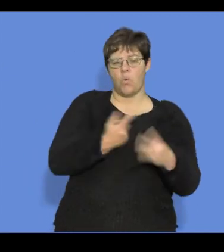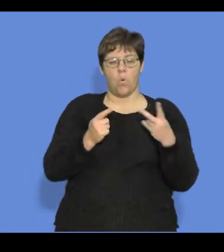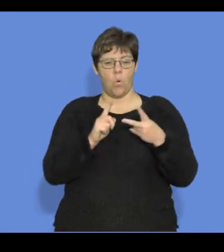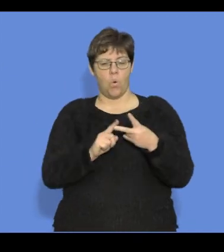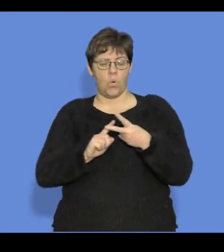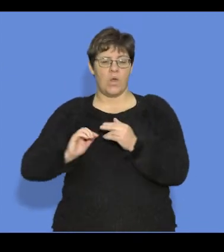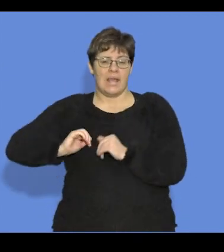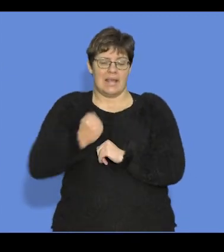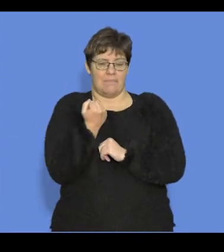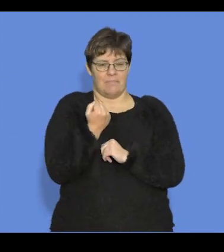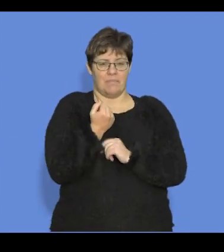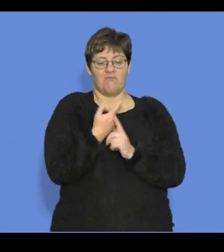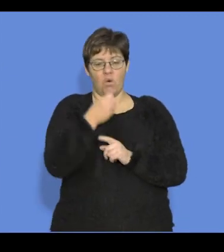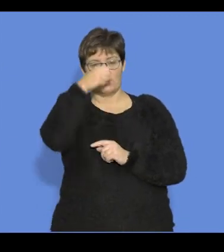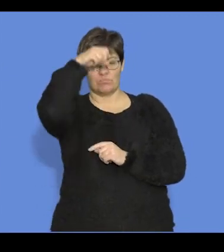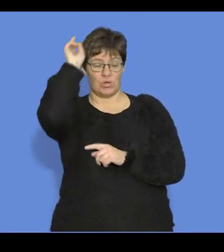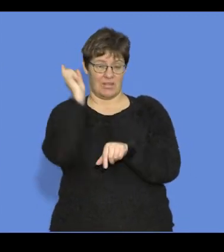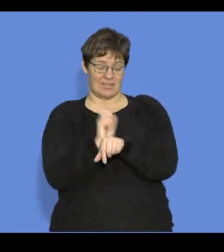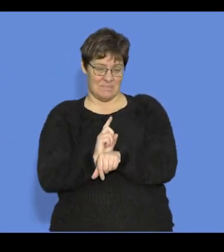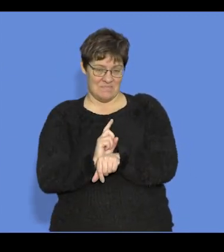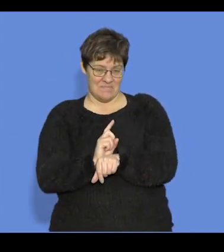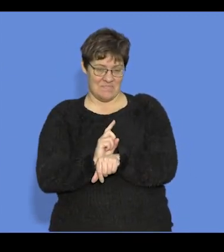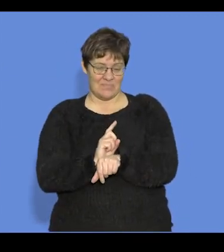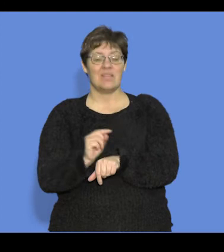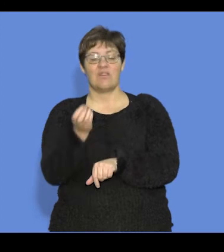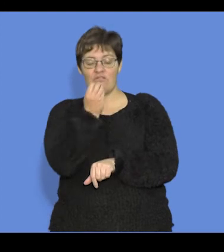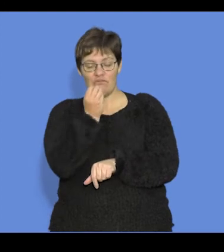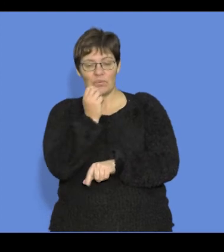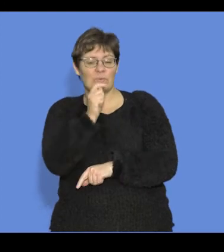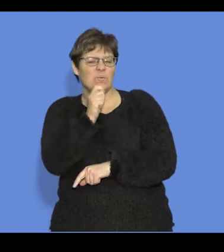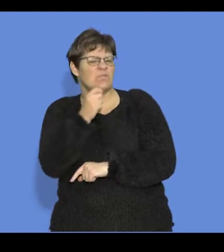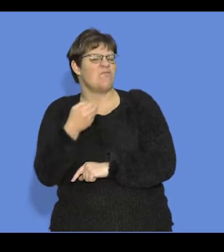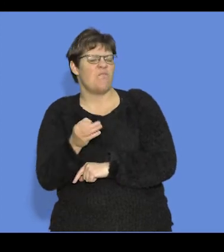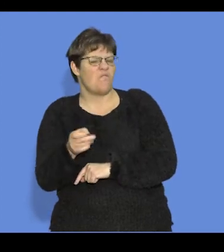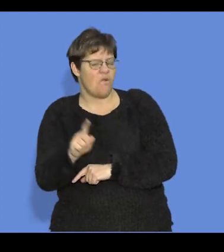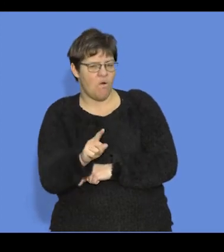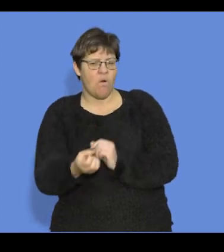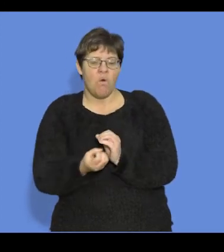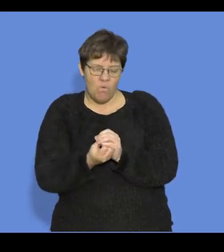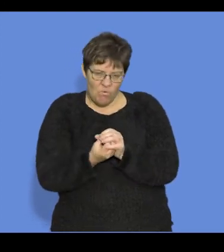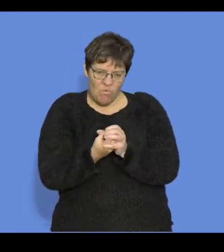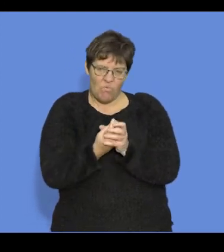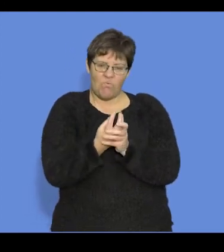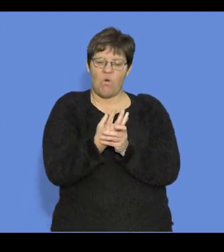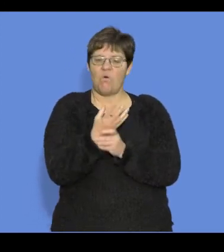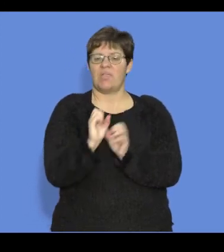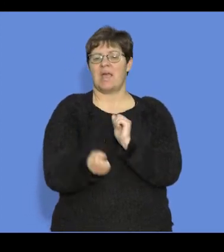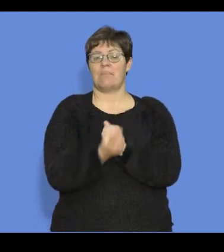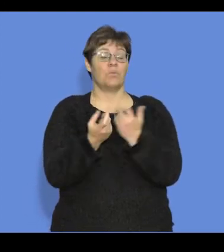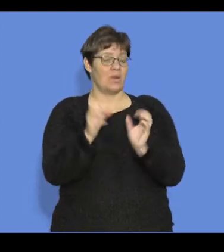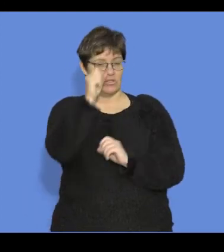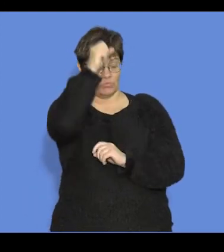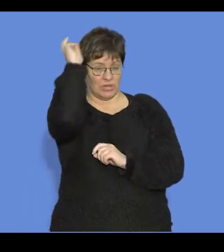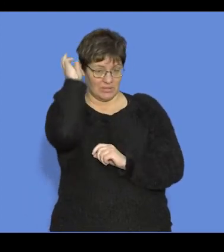store it for springtime, and that food would then be used for growth to start in spring. Now,